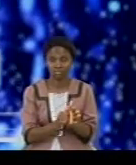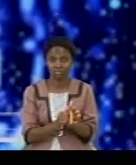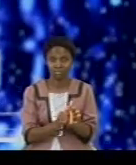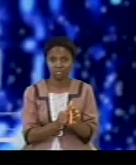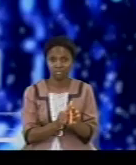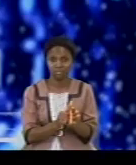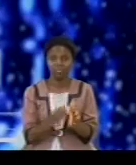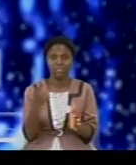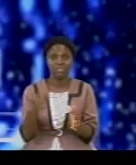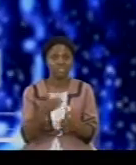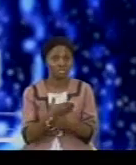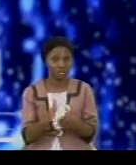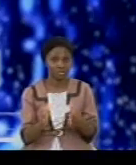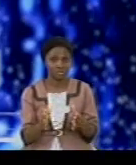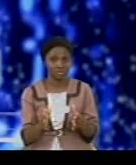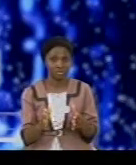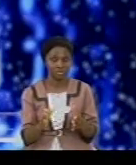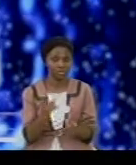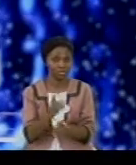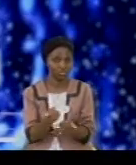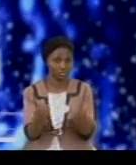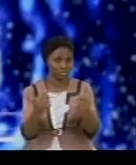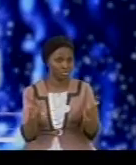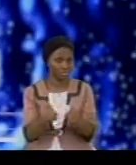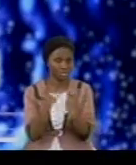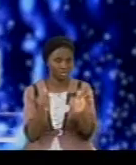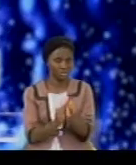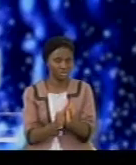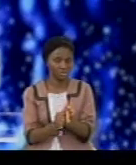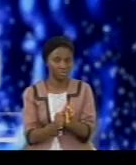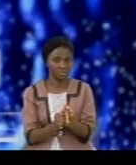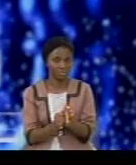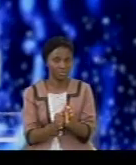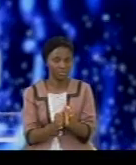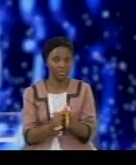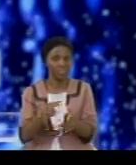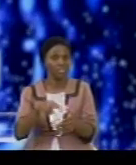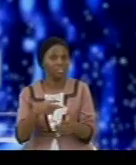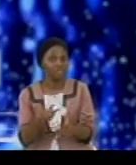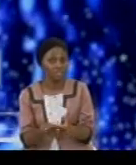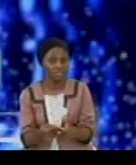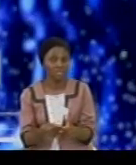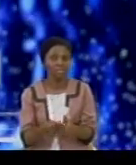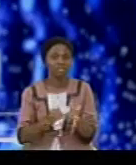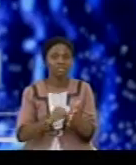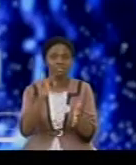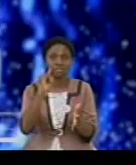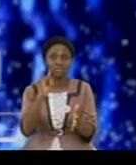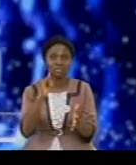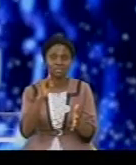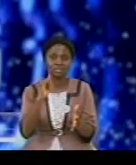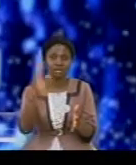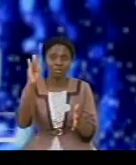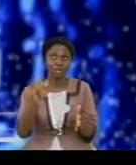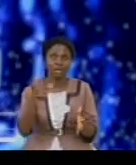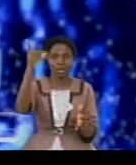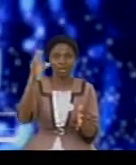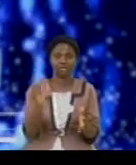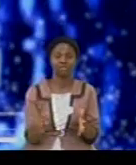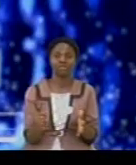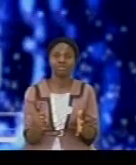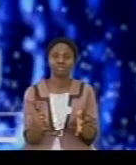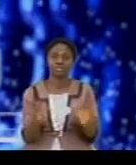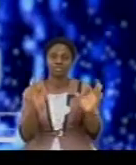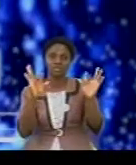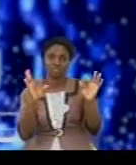the division just comes like that. Neither is it by God's favoritism that some people belong to his kingdom